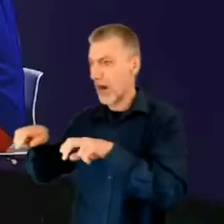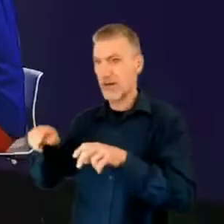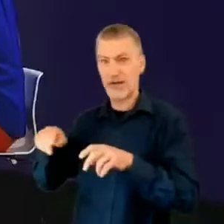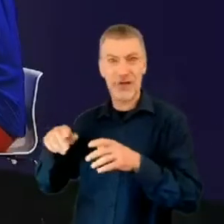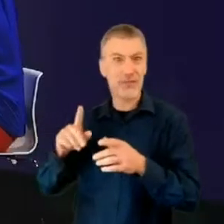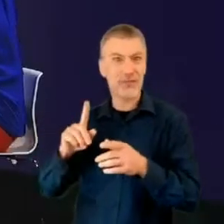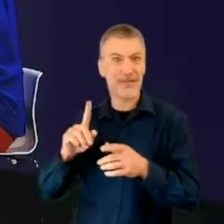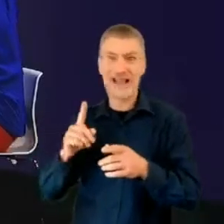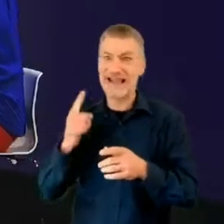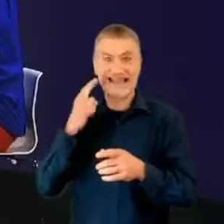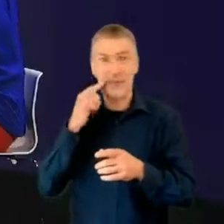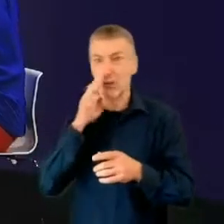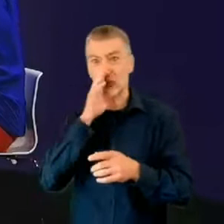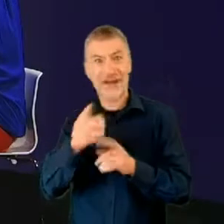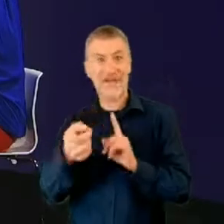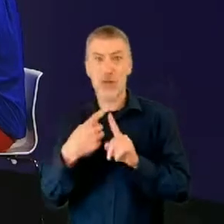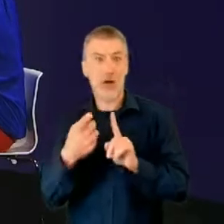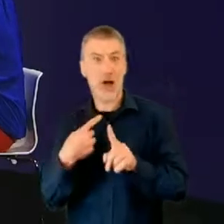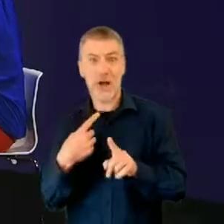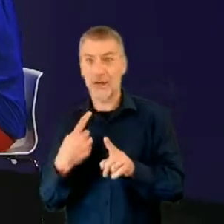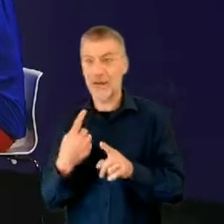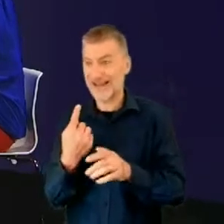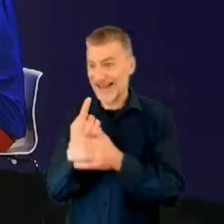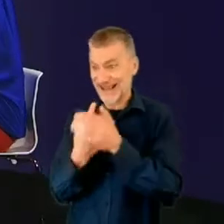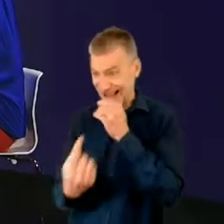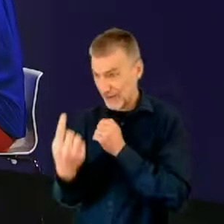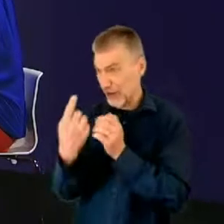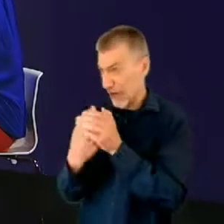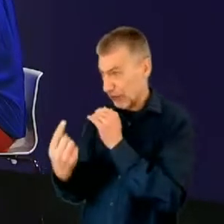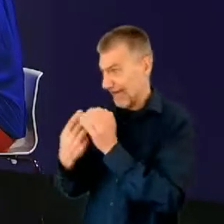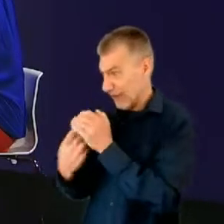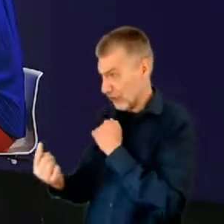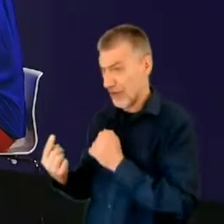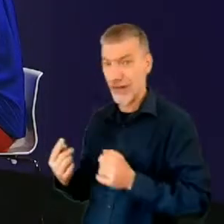answer then. You have to do it individually.